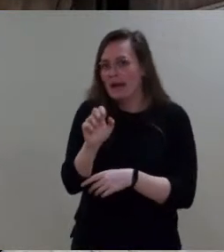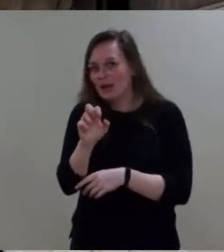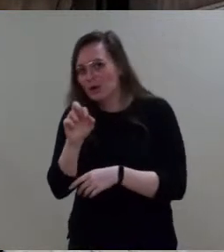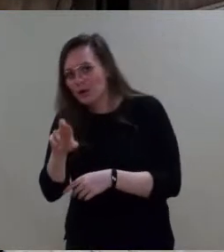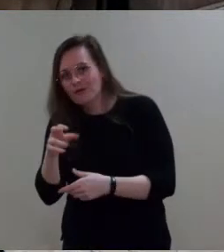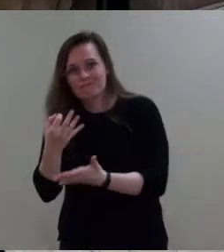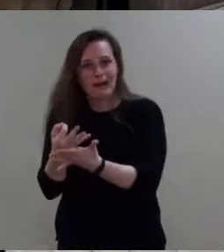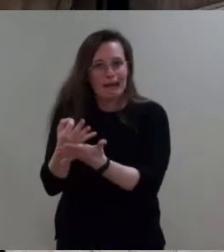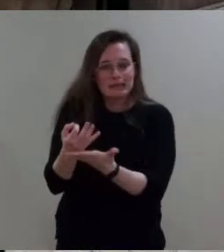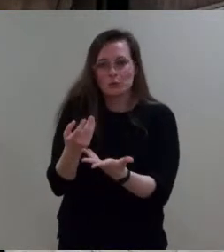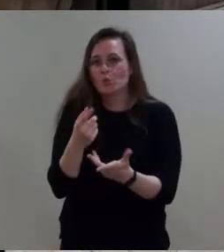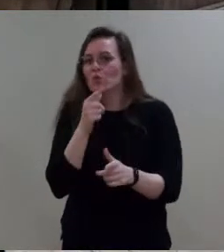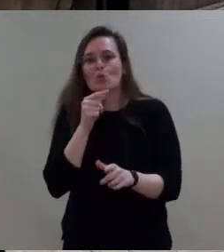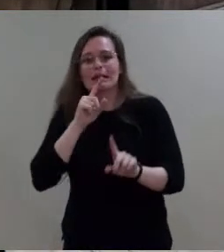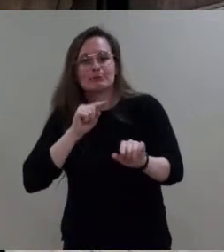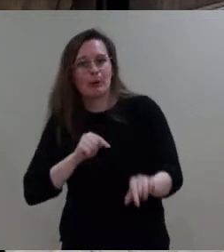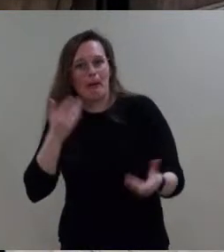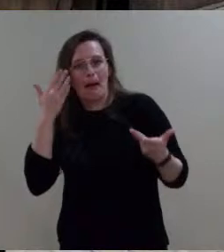person, but